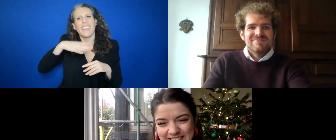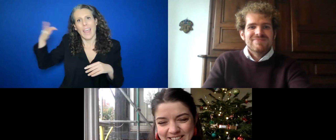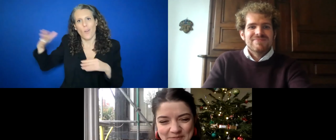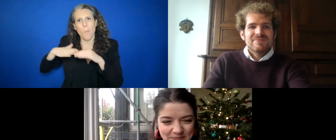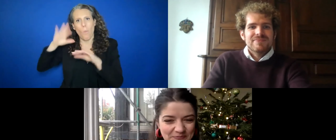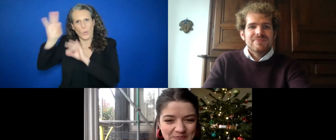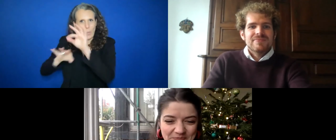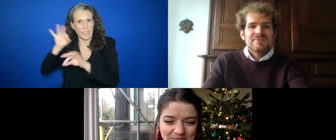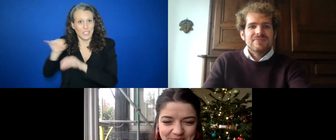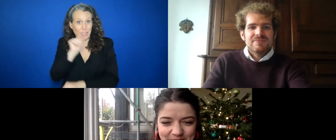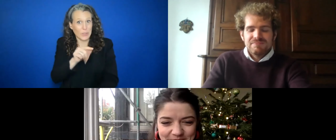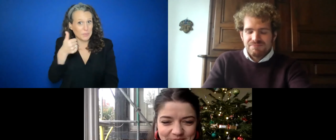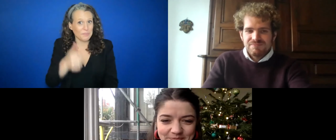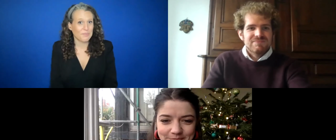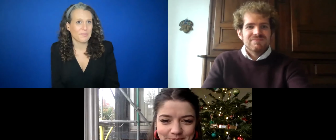hopefully.